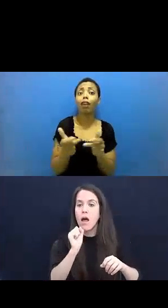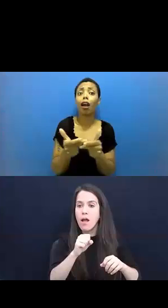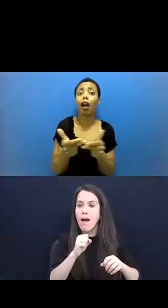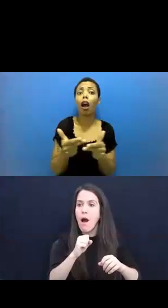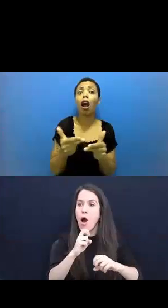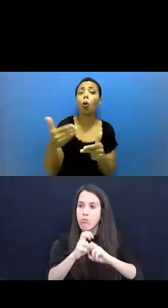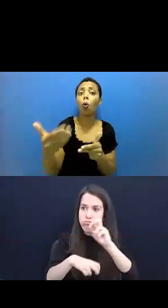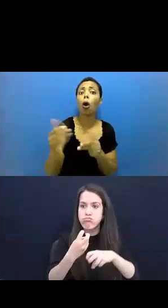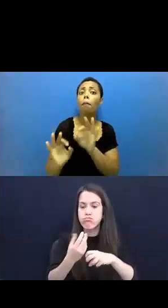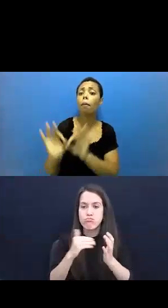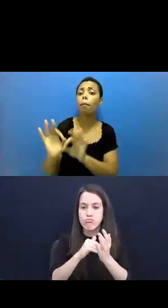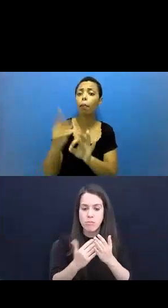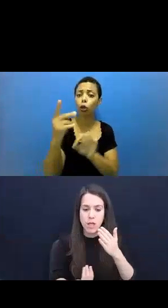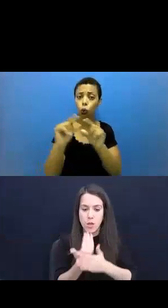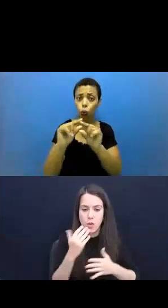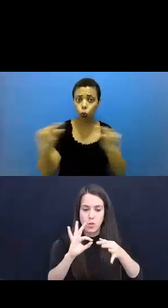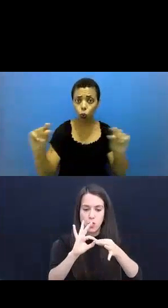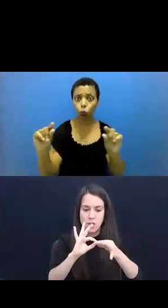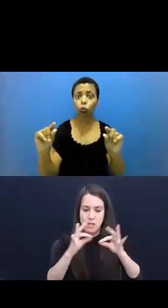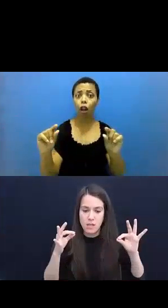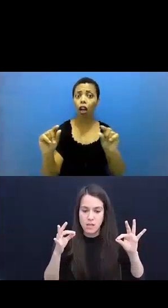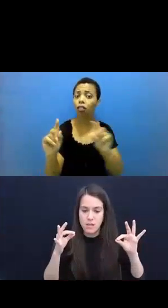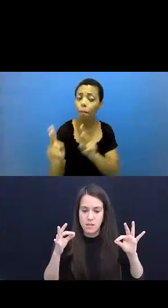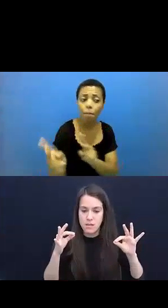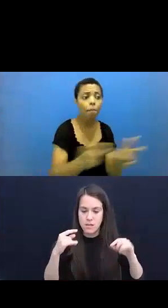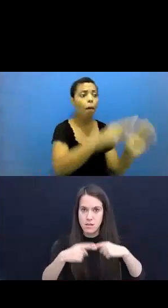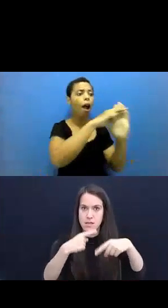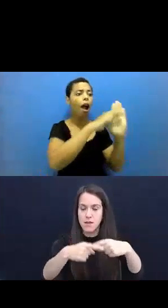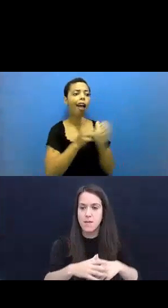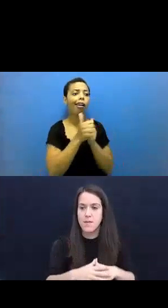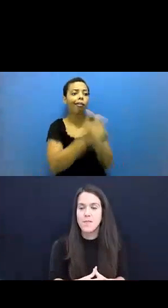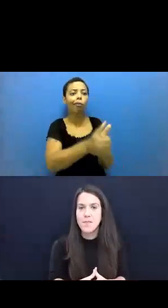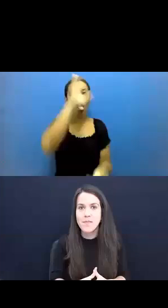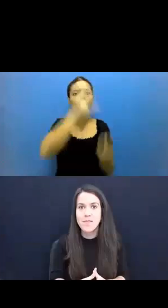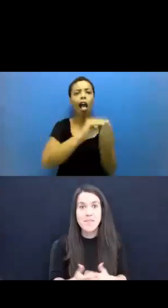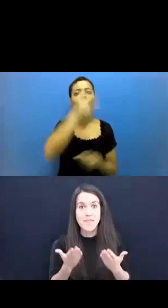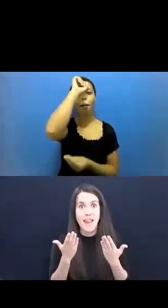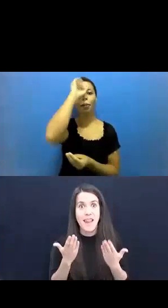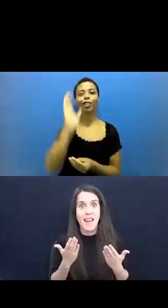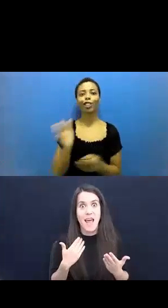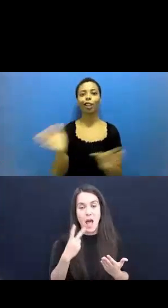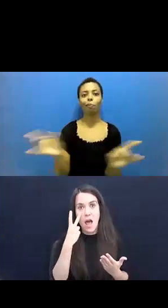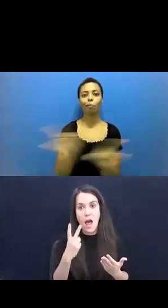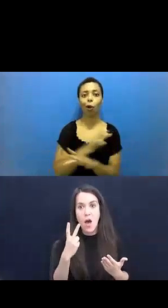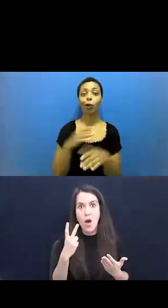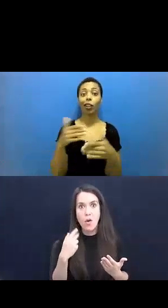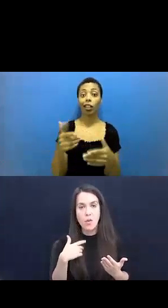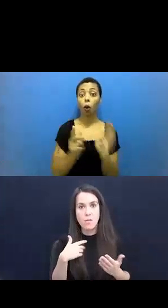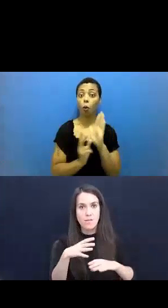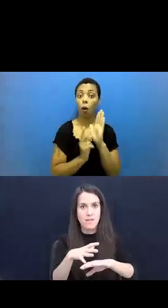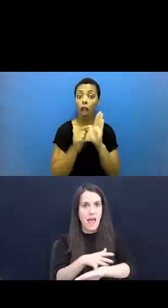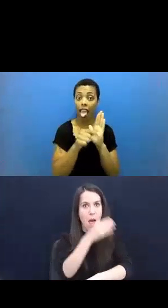new sentences based on the same rules. Given the current abilities of the haptic intelligent